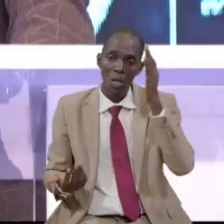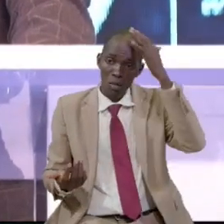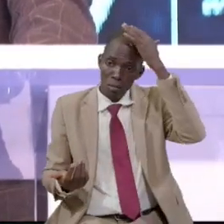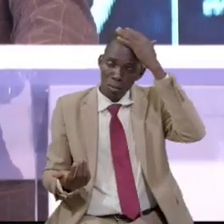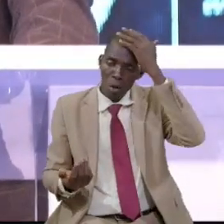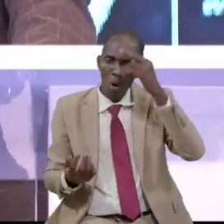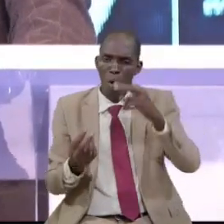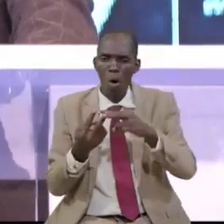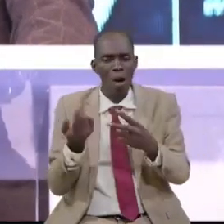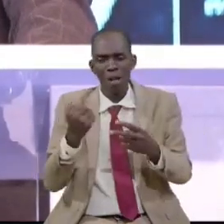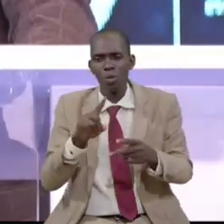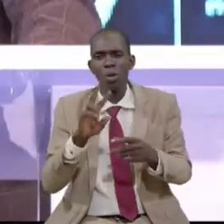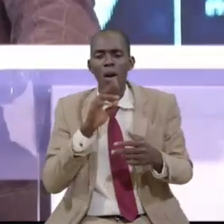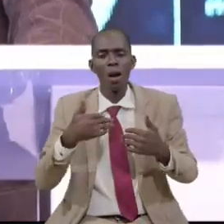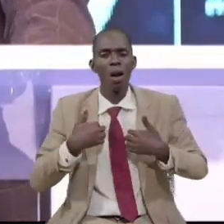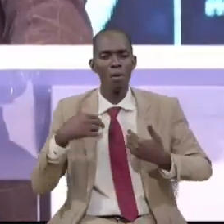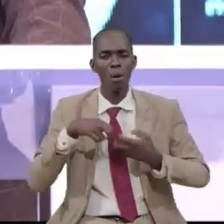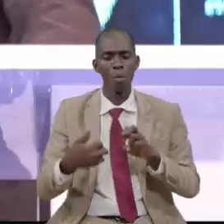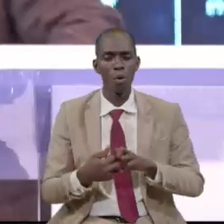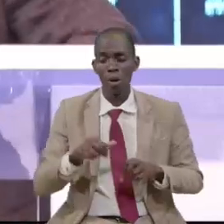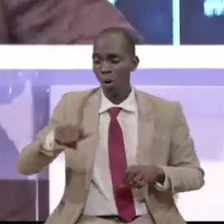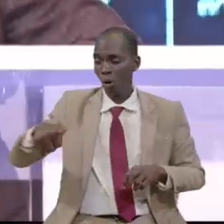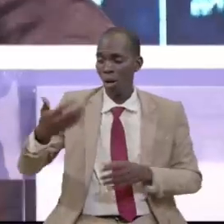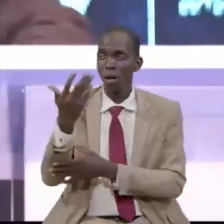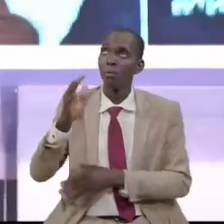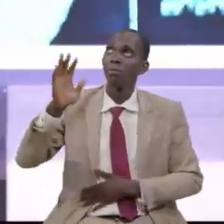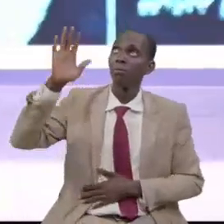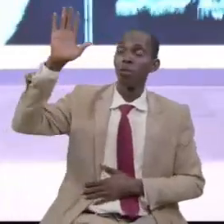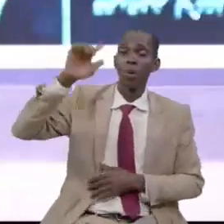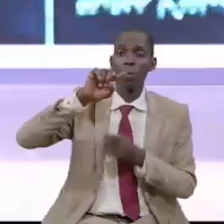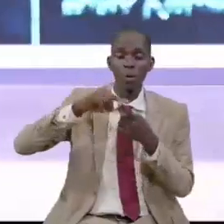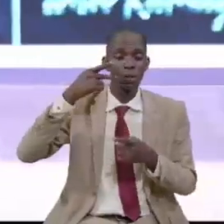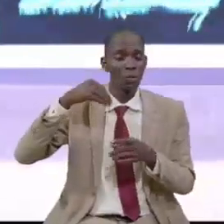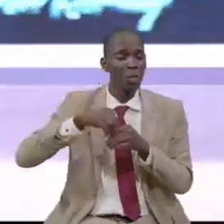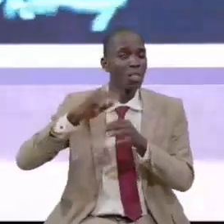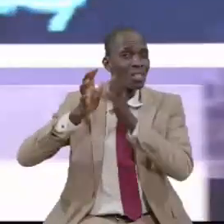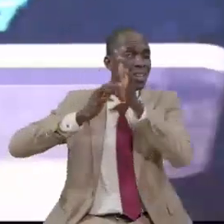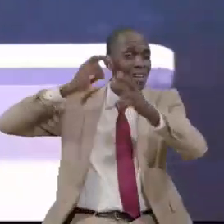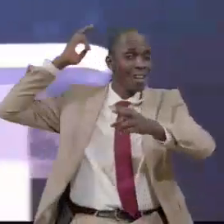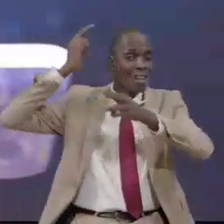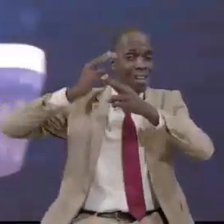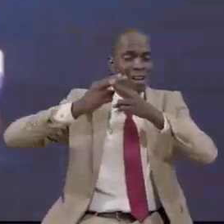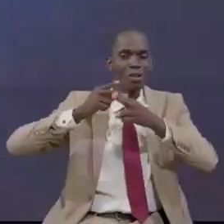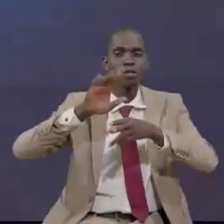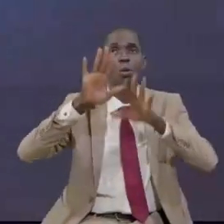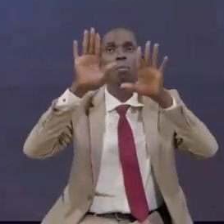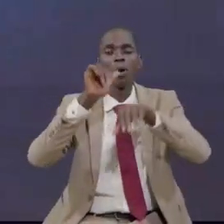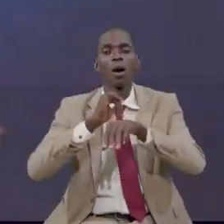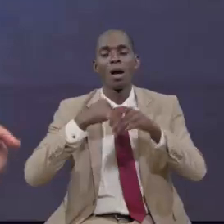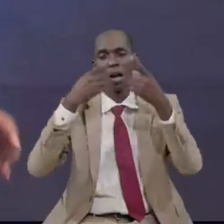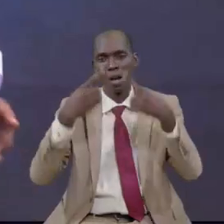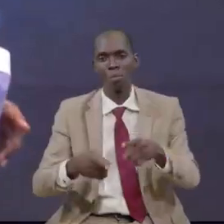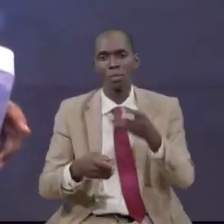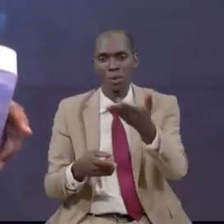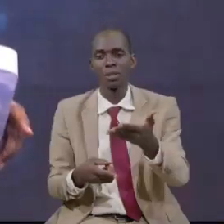final amen your Miracle has landed there father in